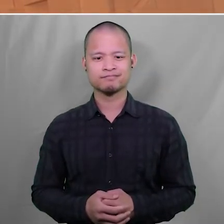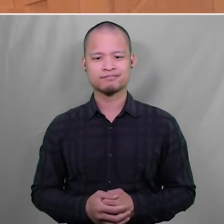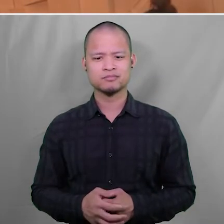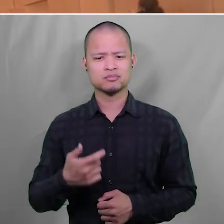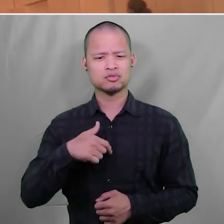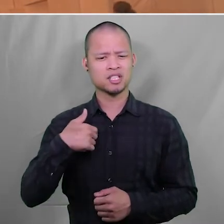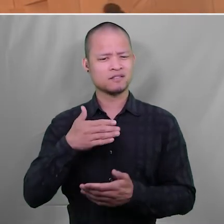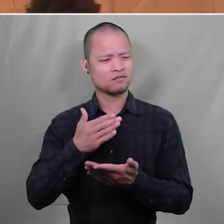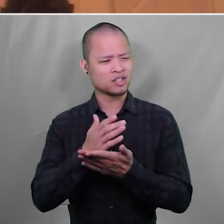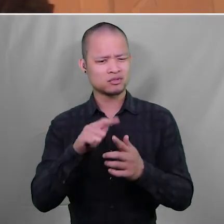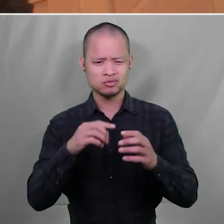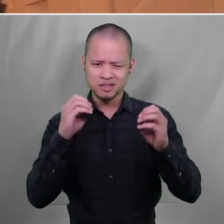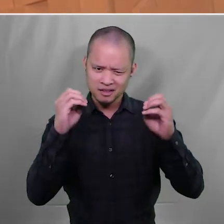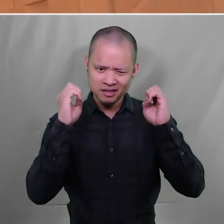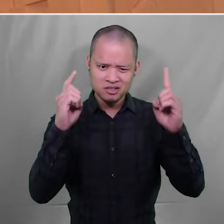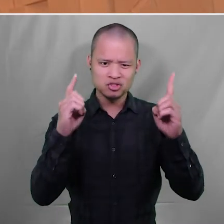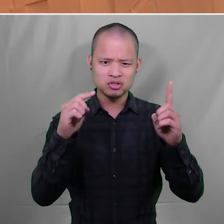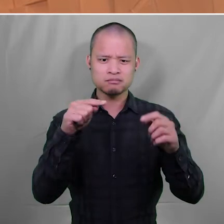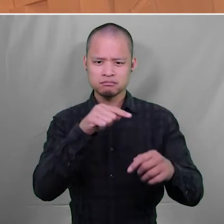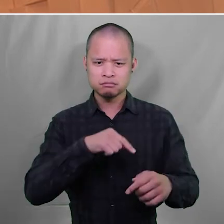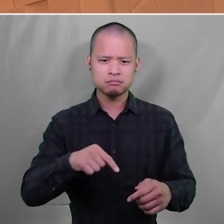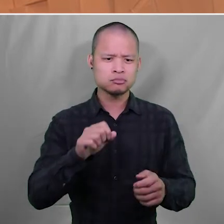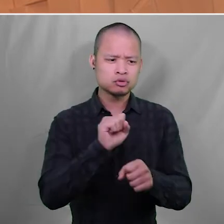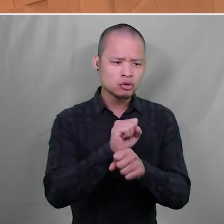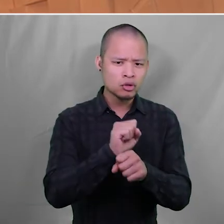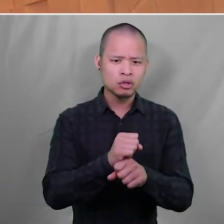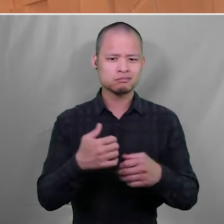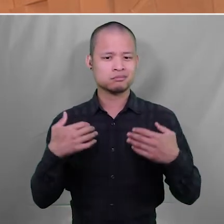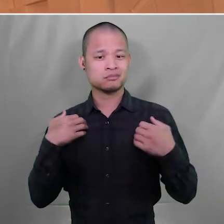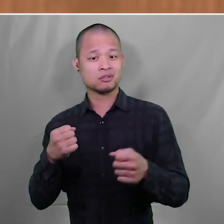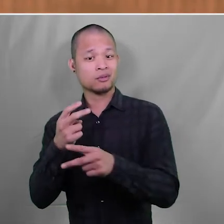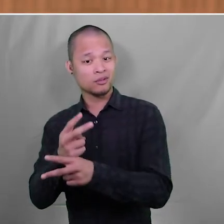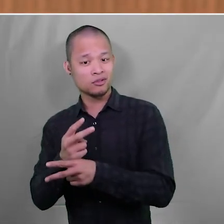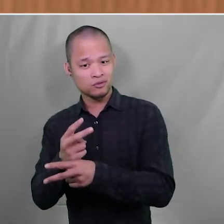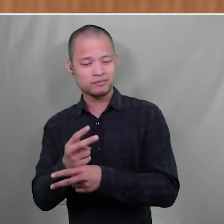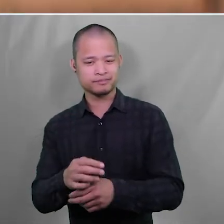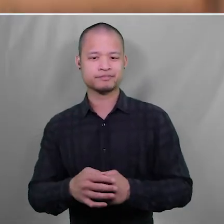We have the right to education, jobs, and healthcare.